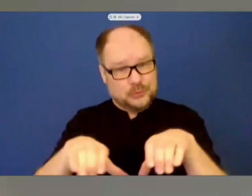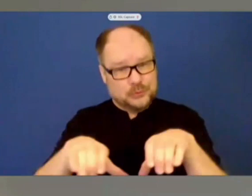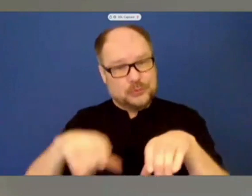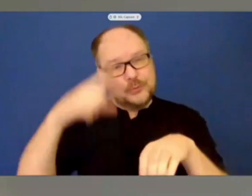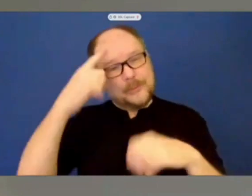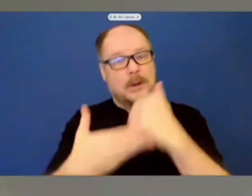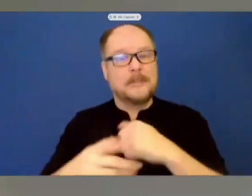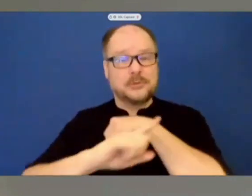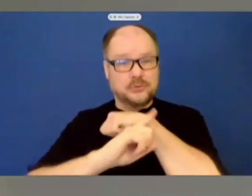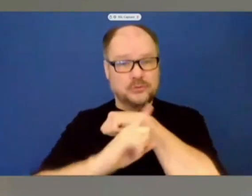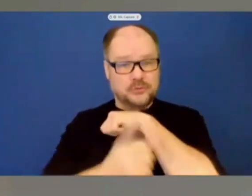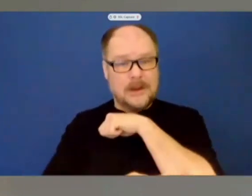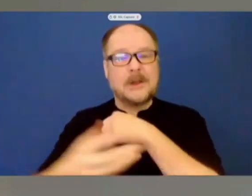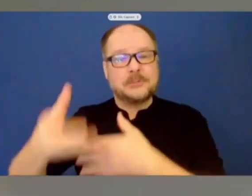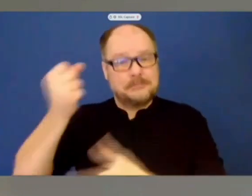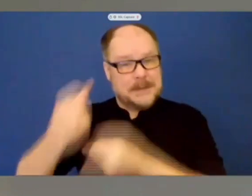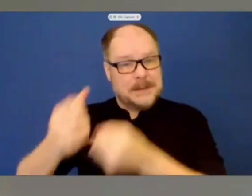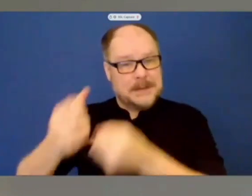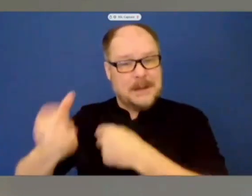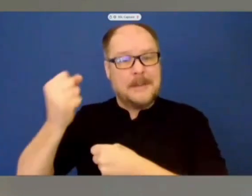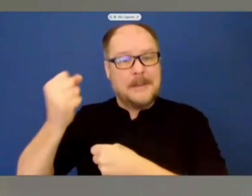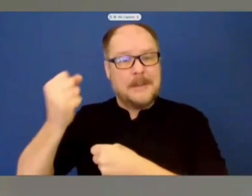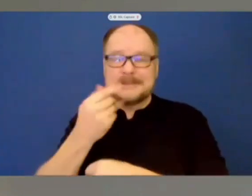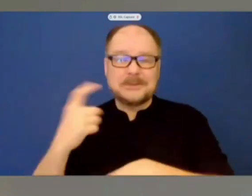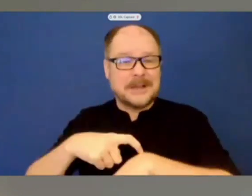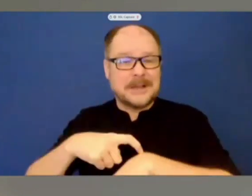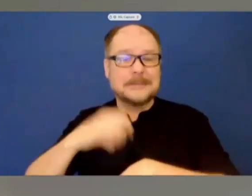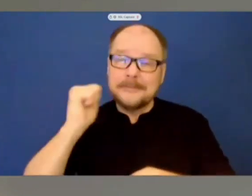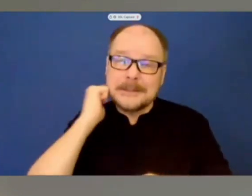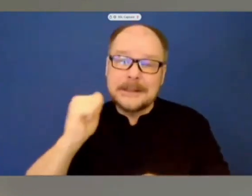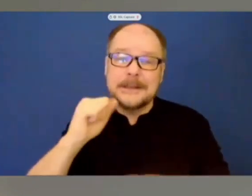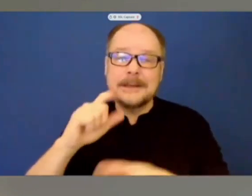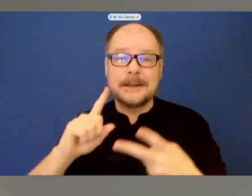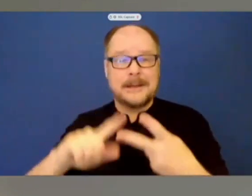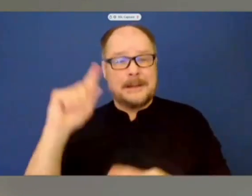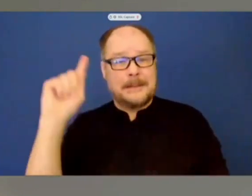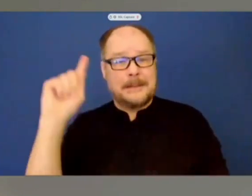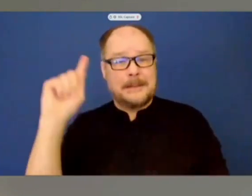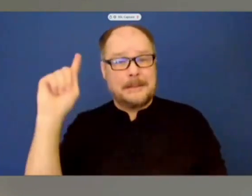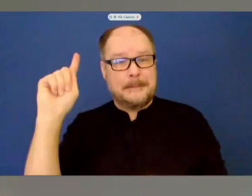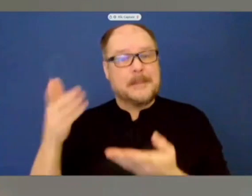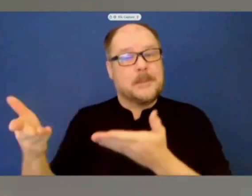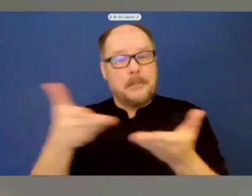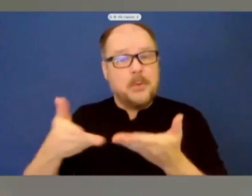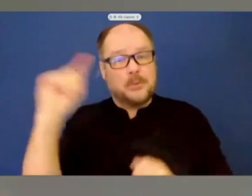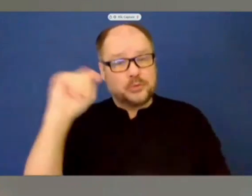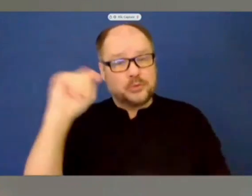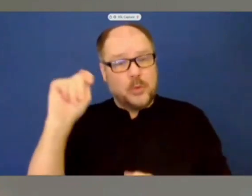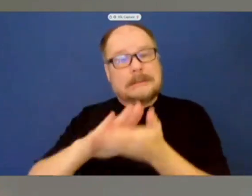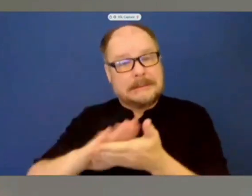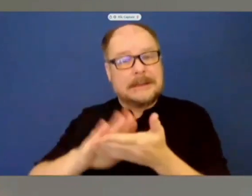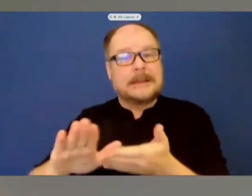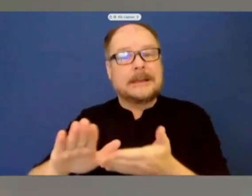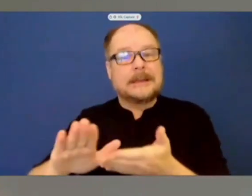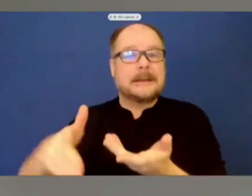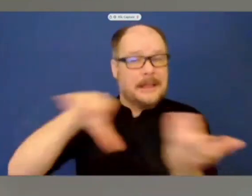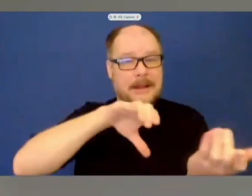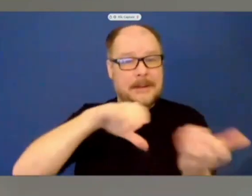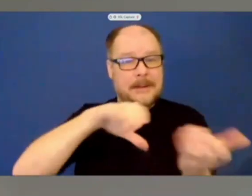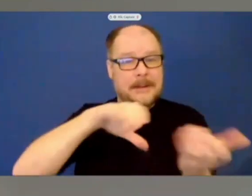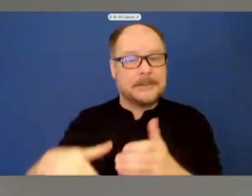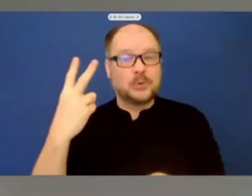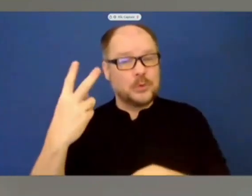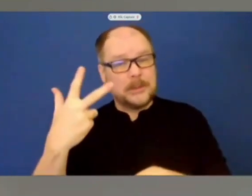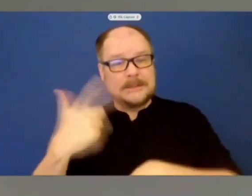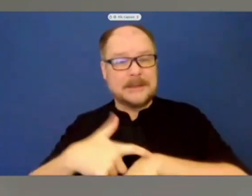times a day, cleaning the porta potties a couple of times a day. Those actions were being taken, but nothing more was being done at